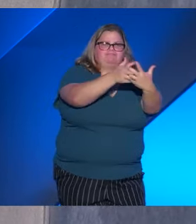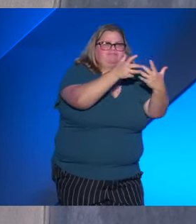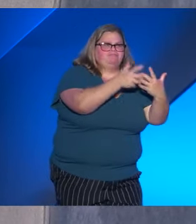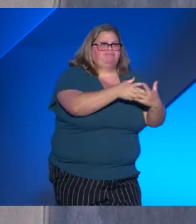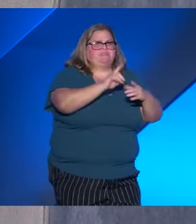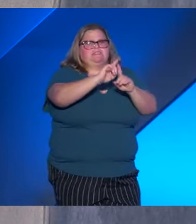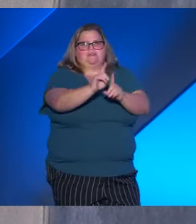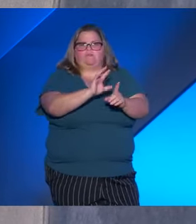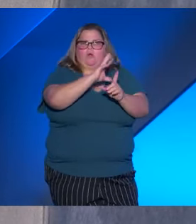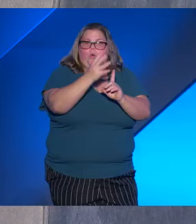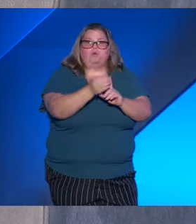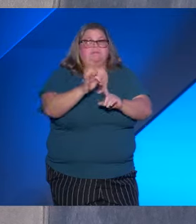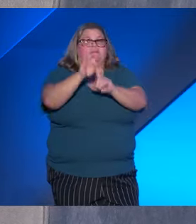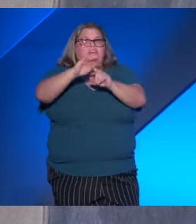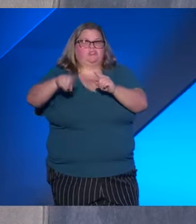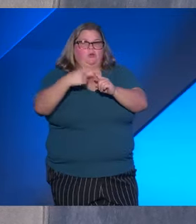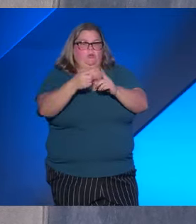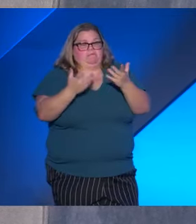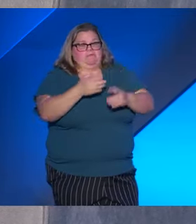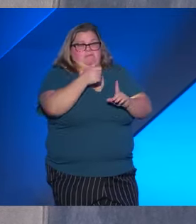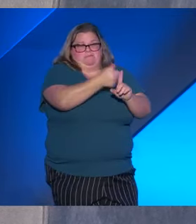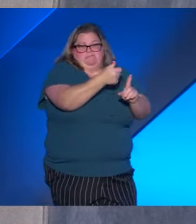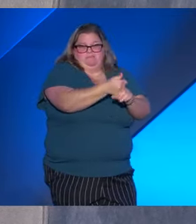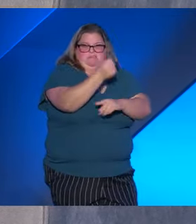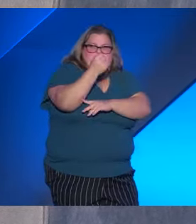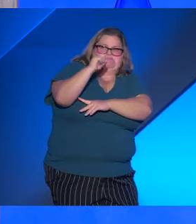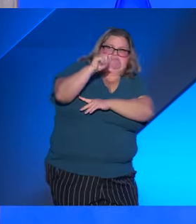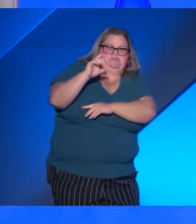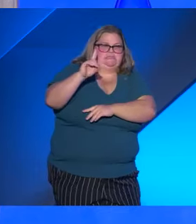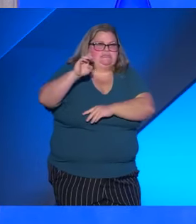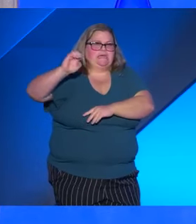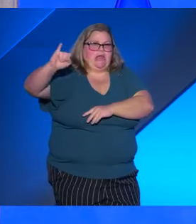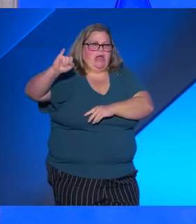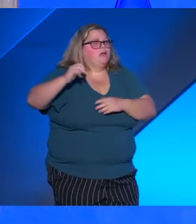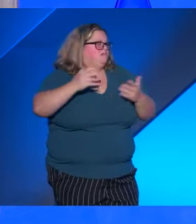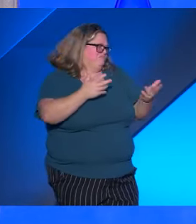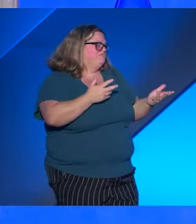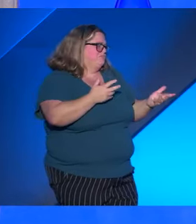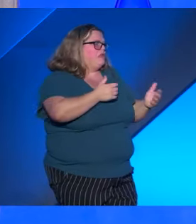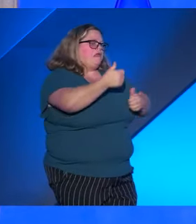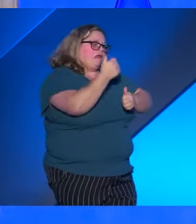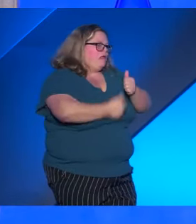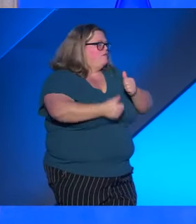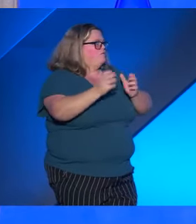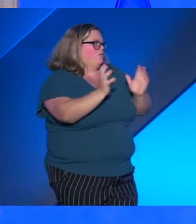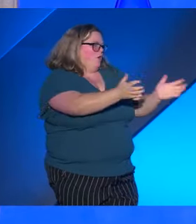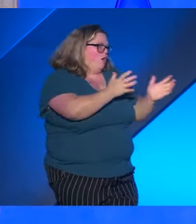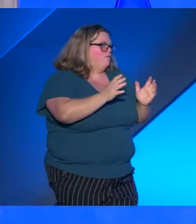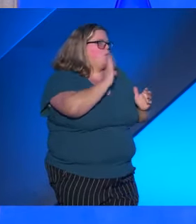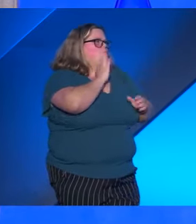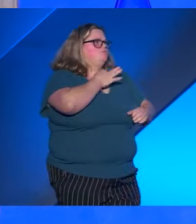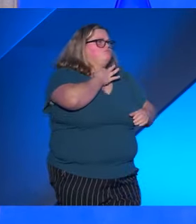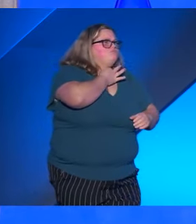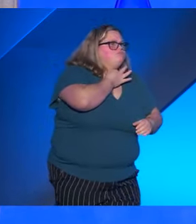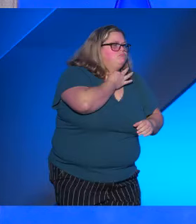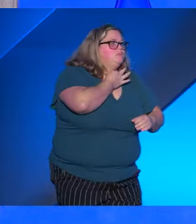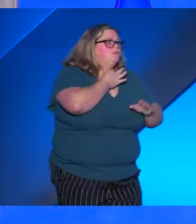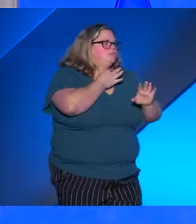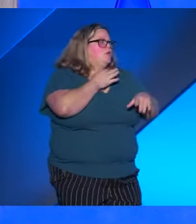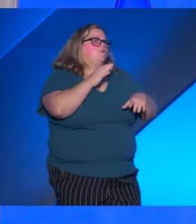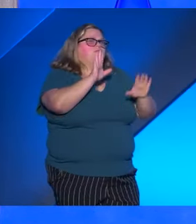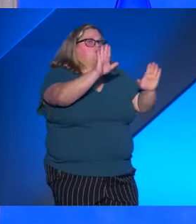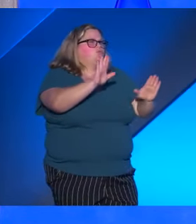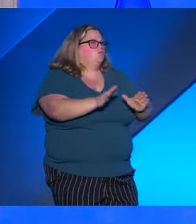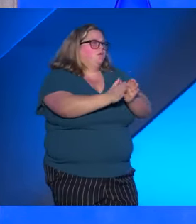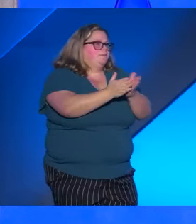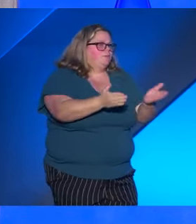be more resistant to DEI? I mean, like every conversation, there's inquiry, right? I think there's a great book by